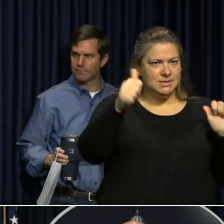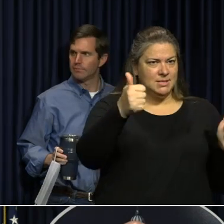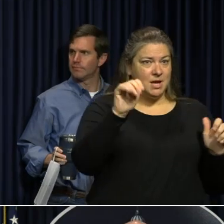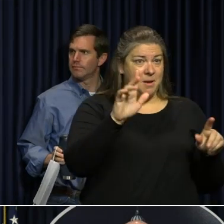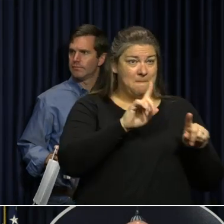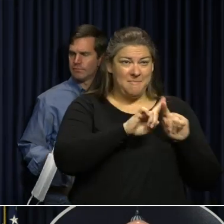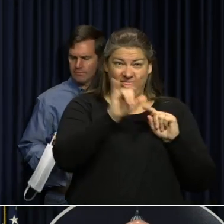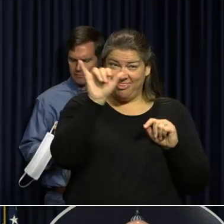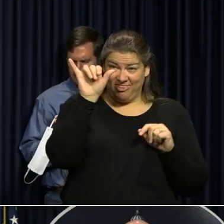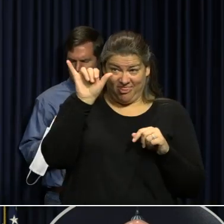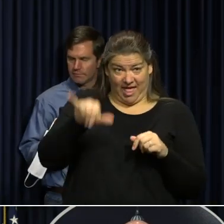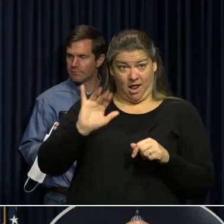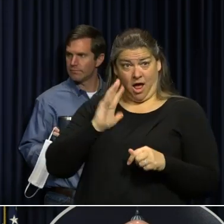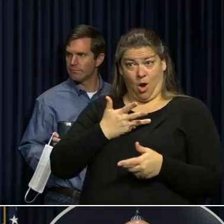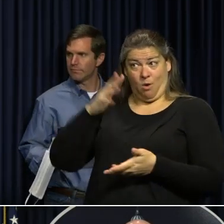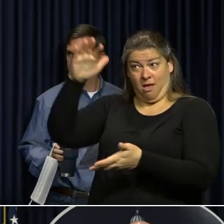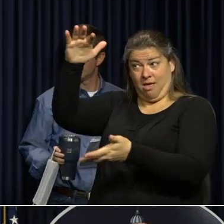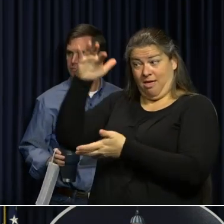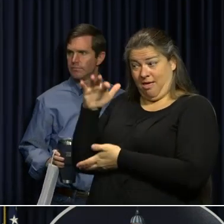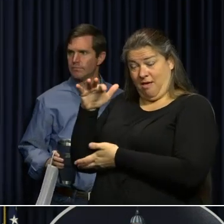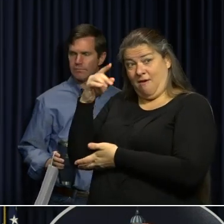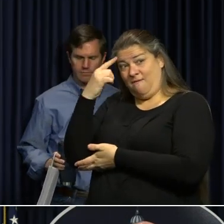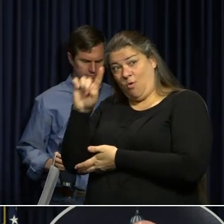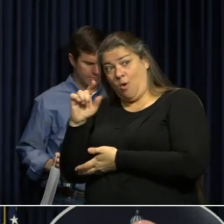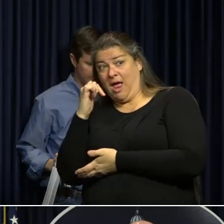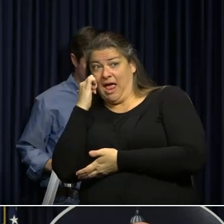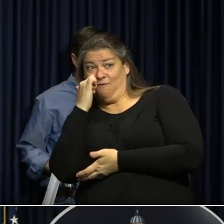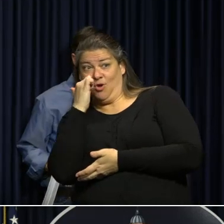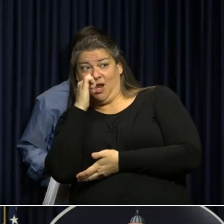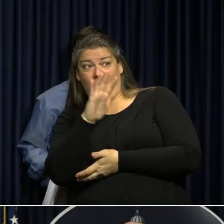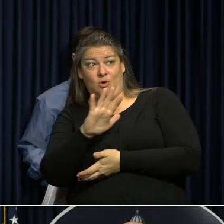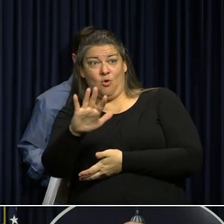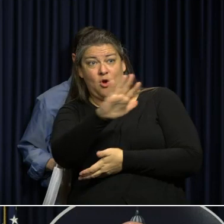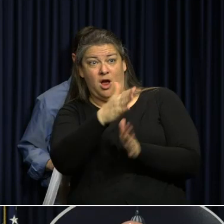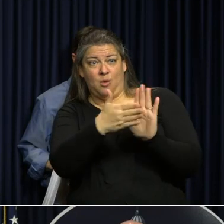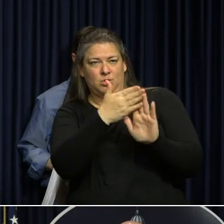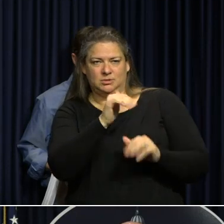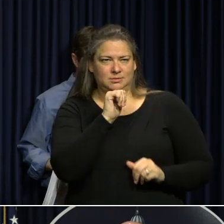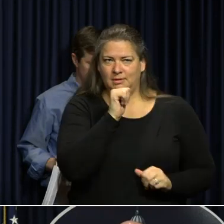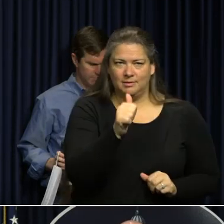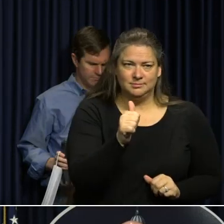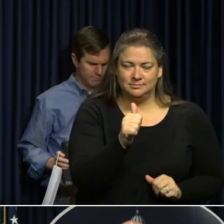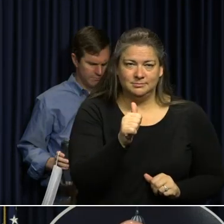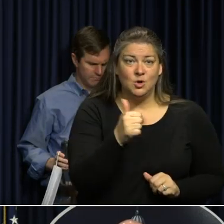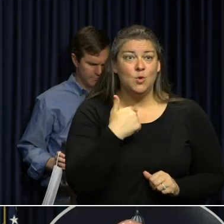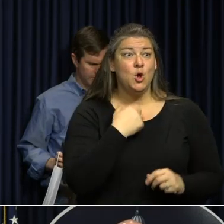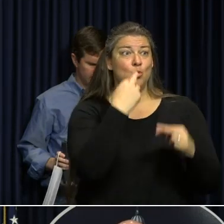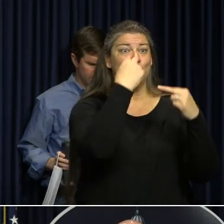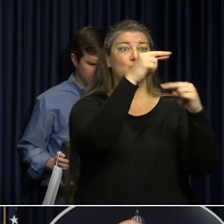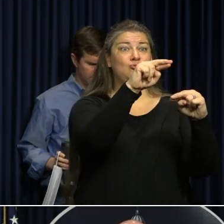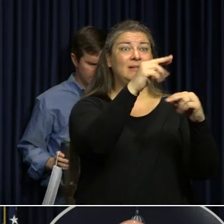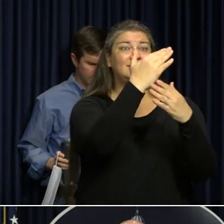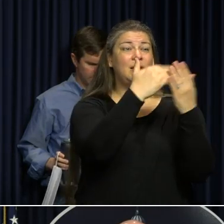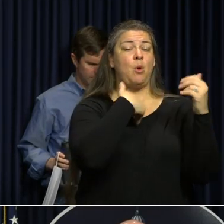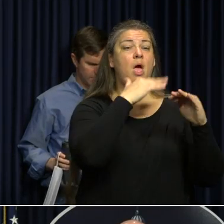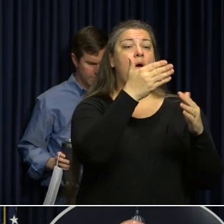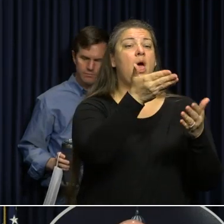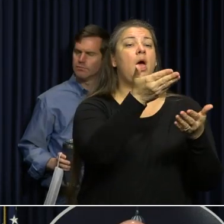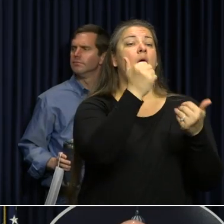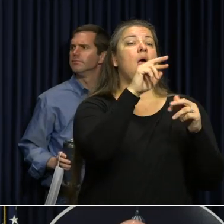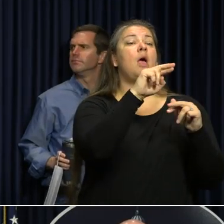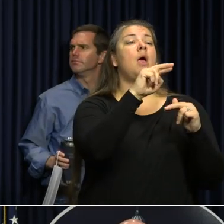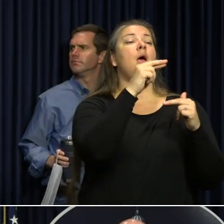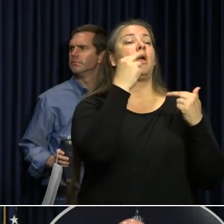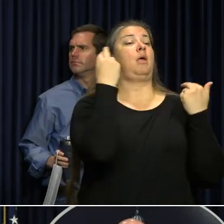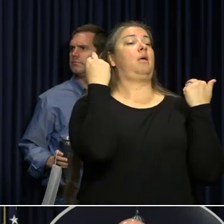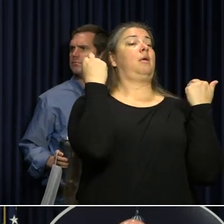support regular daily normal operations. So as we say that we will lift some restrictions and people can resume some types of routine